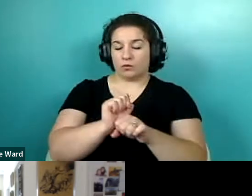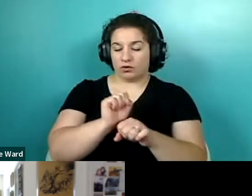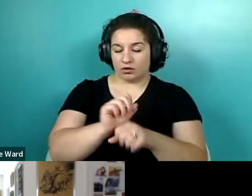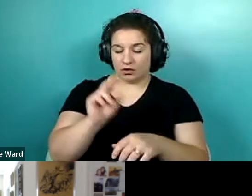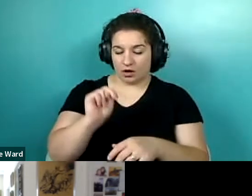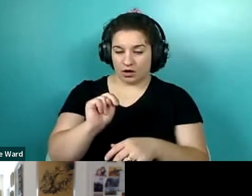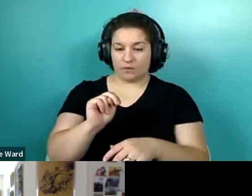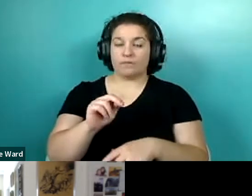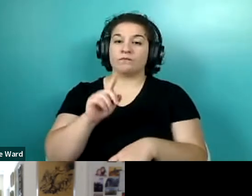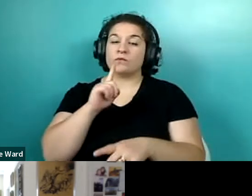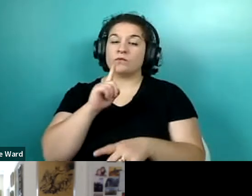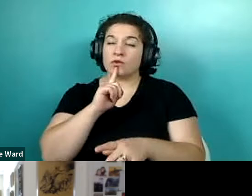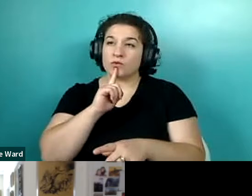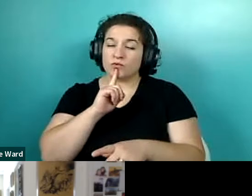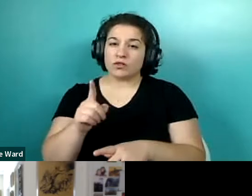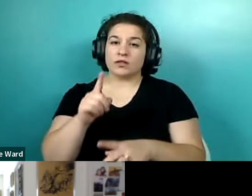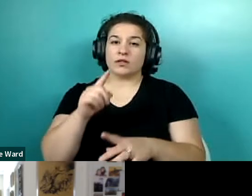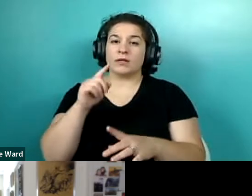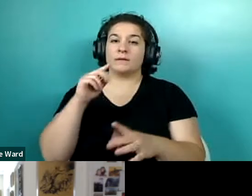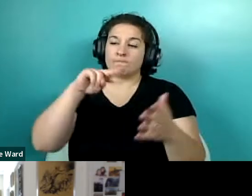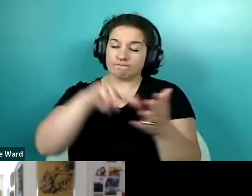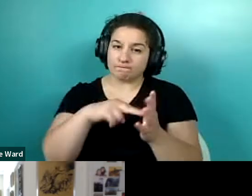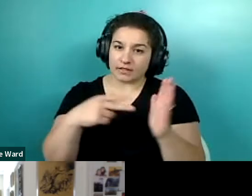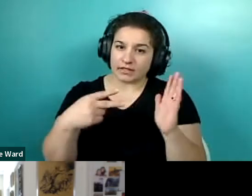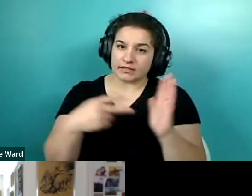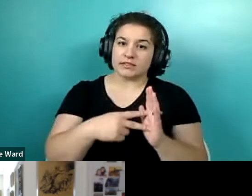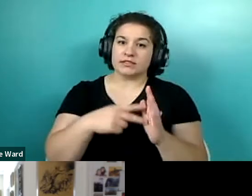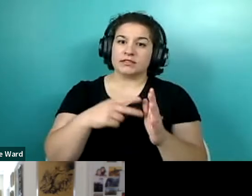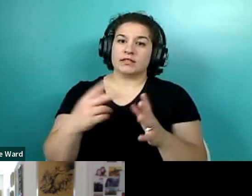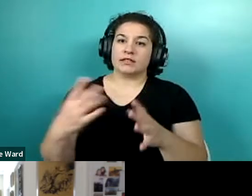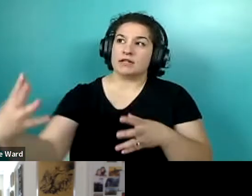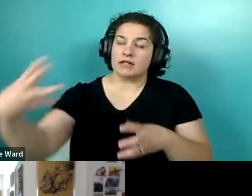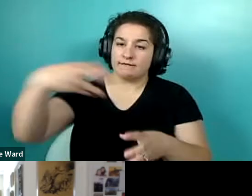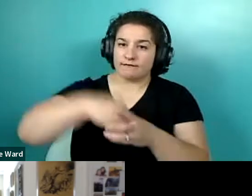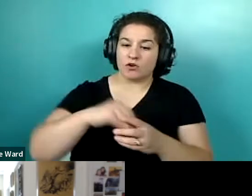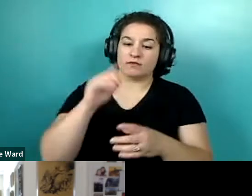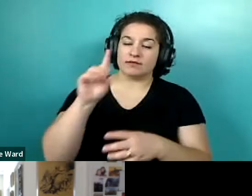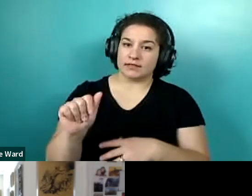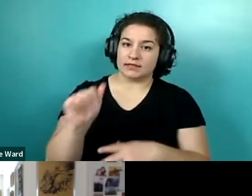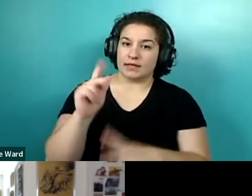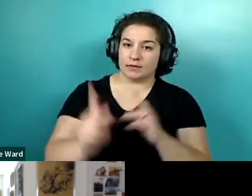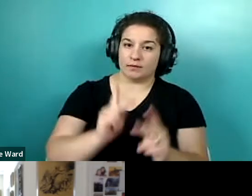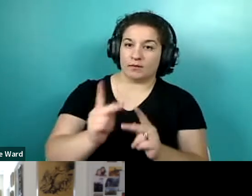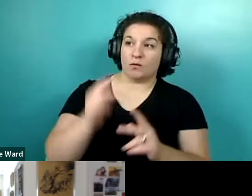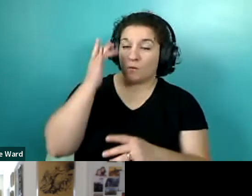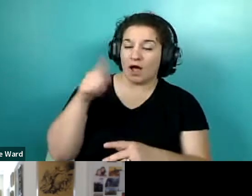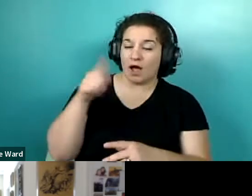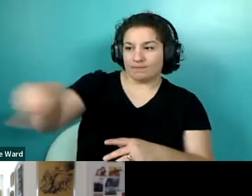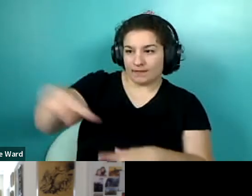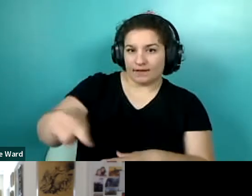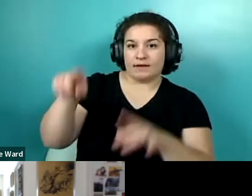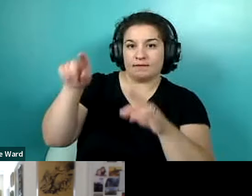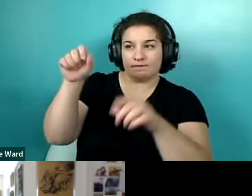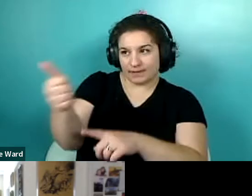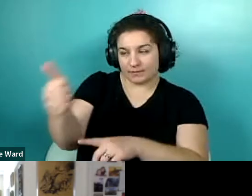intentionally getting disabled people meaningfully involved so they can be speaking with legislators, I think is